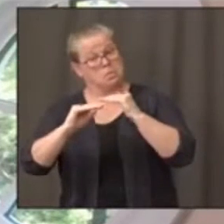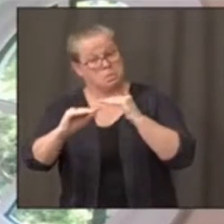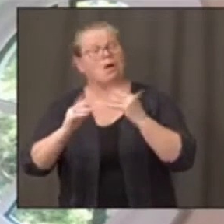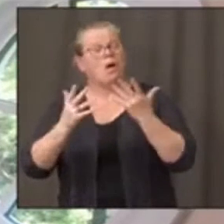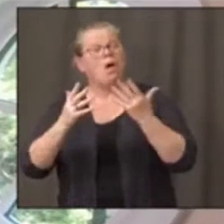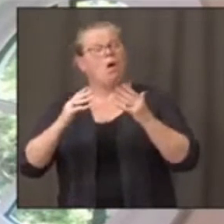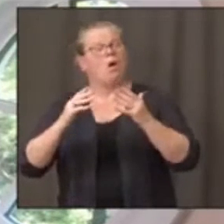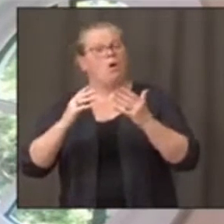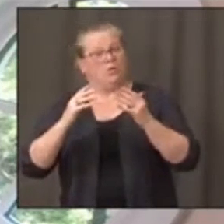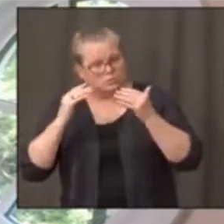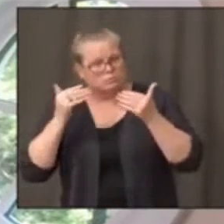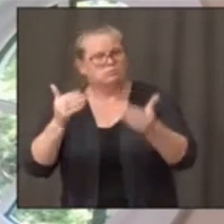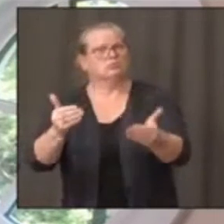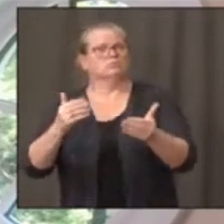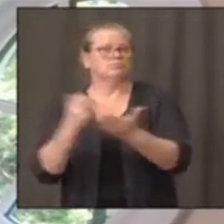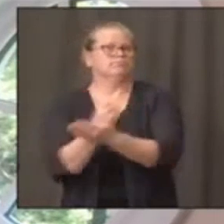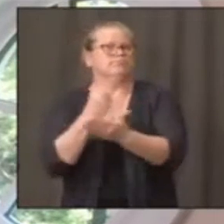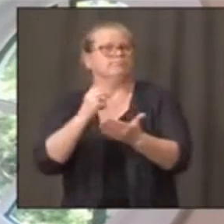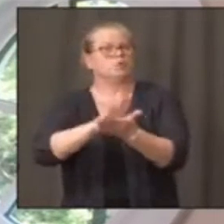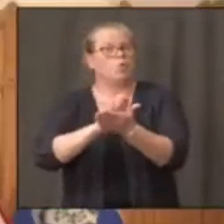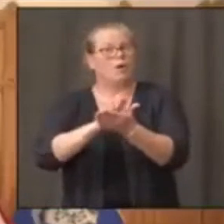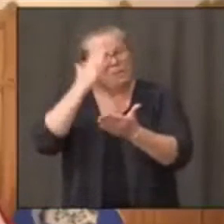year. Thank you.